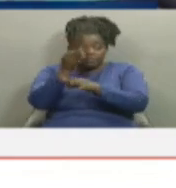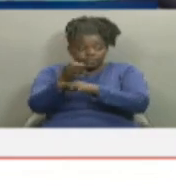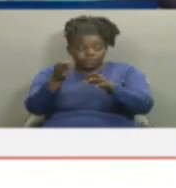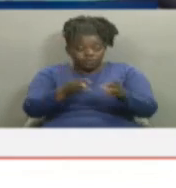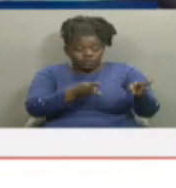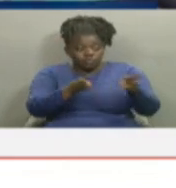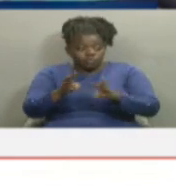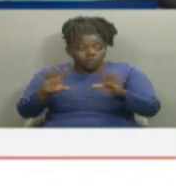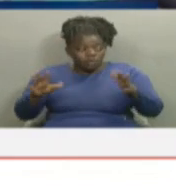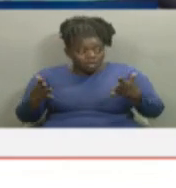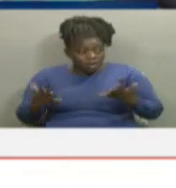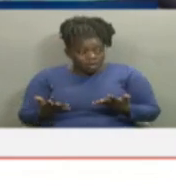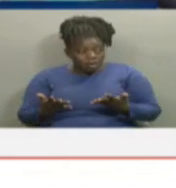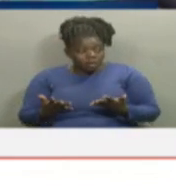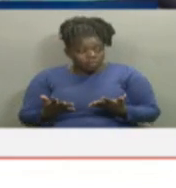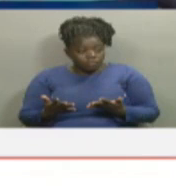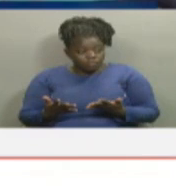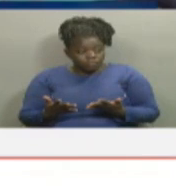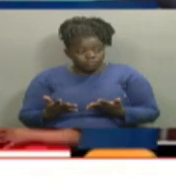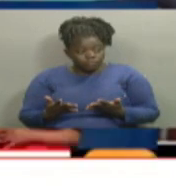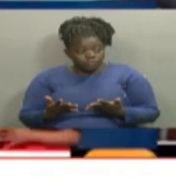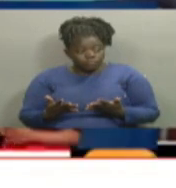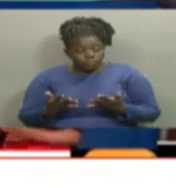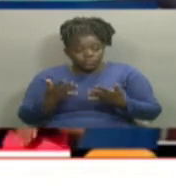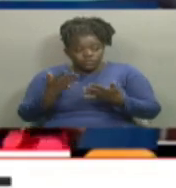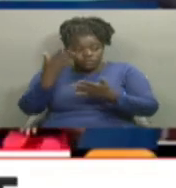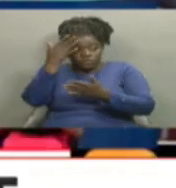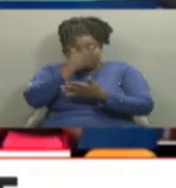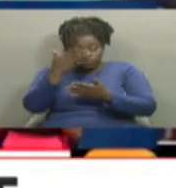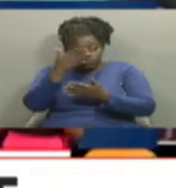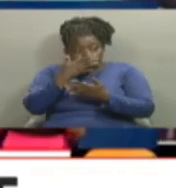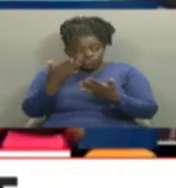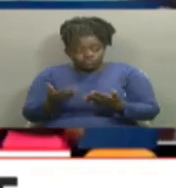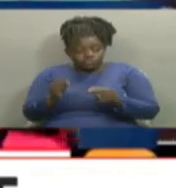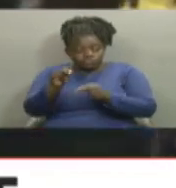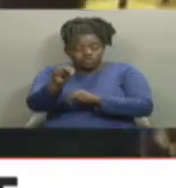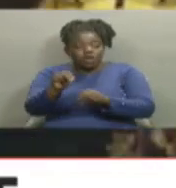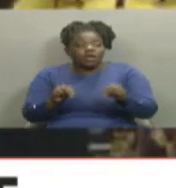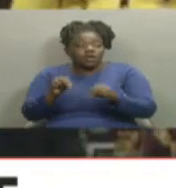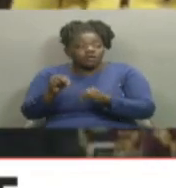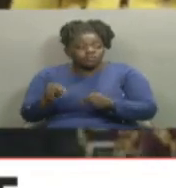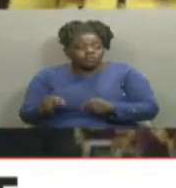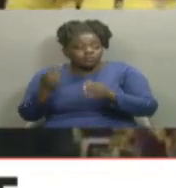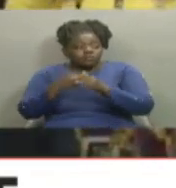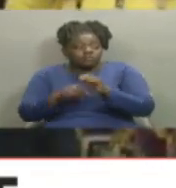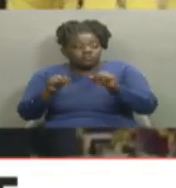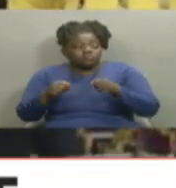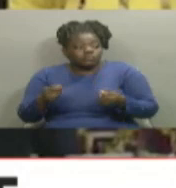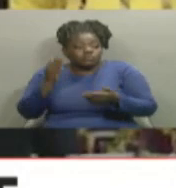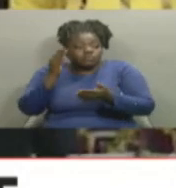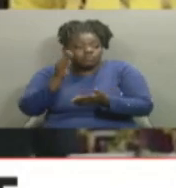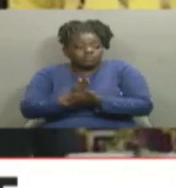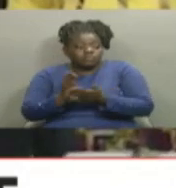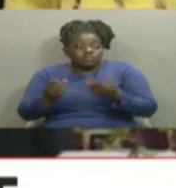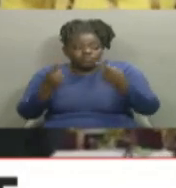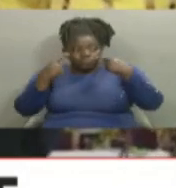of how this face has been handled. Agamye tibote bayinza kwetaba